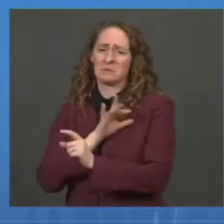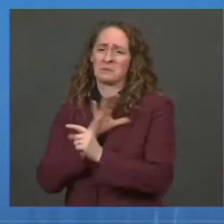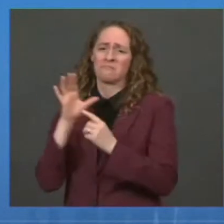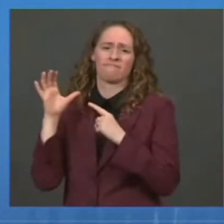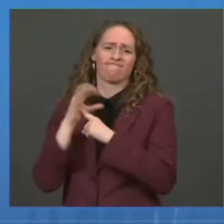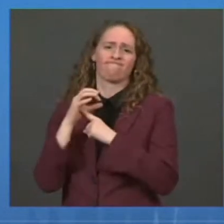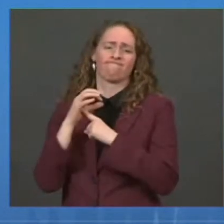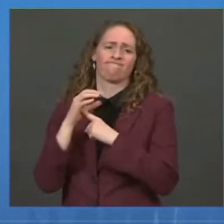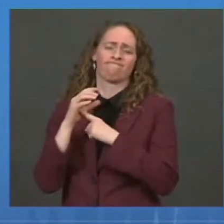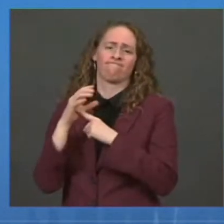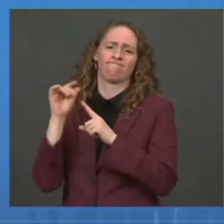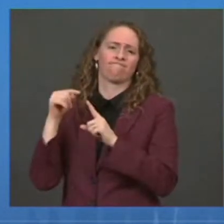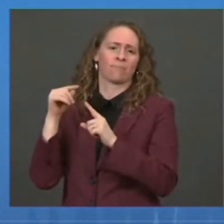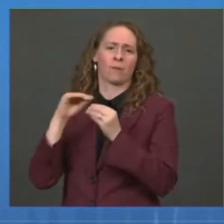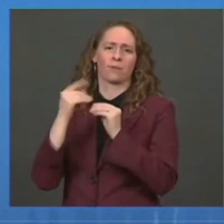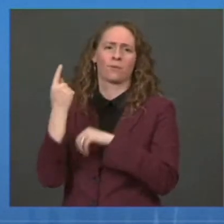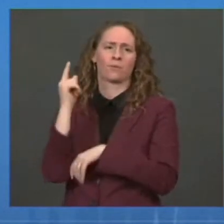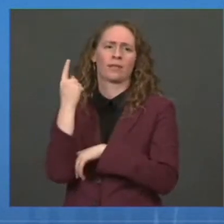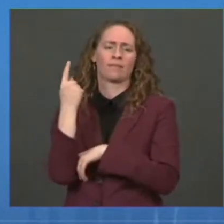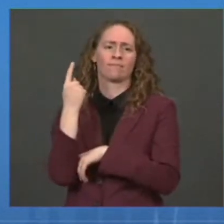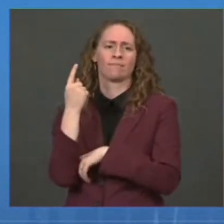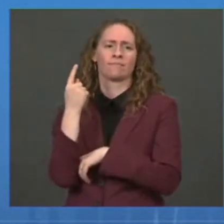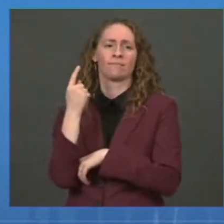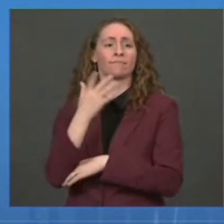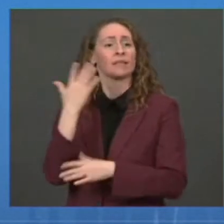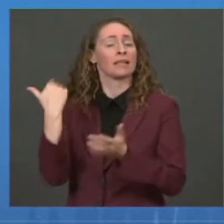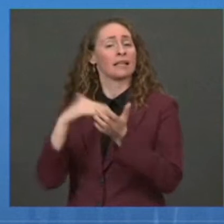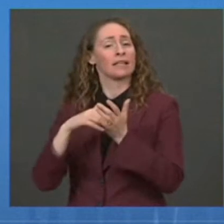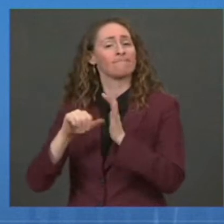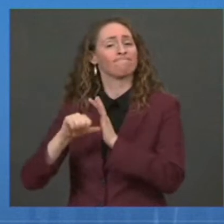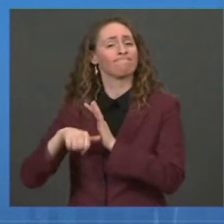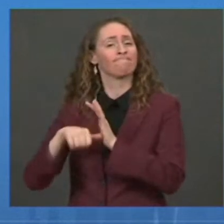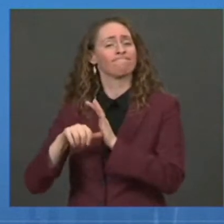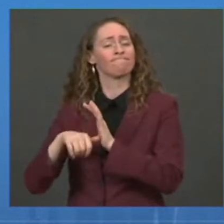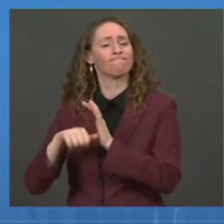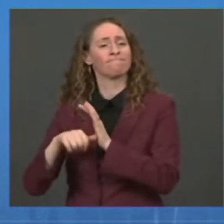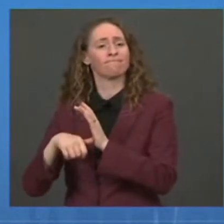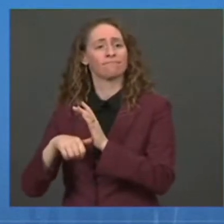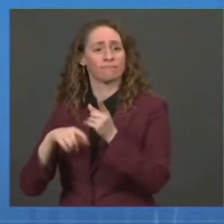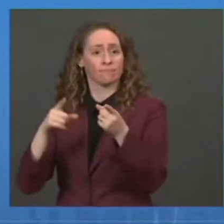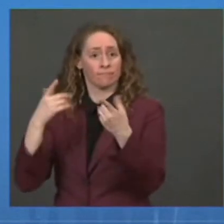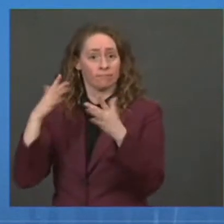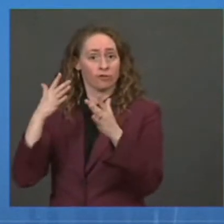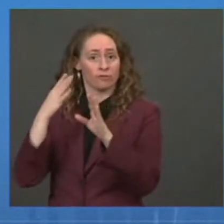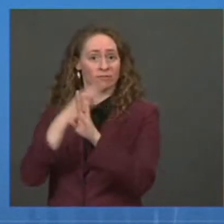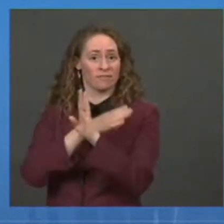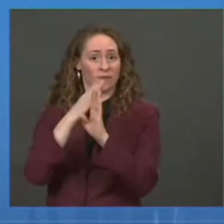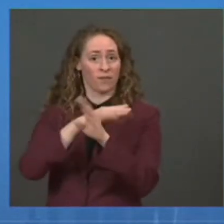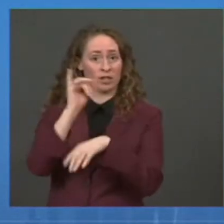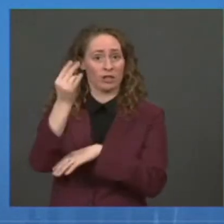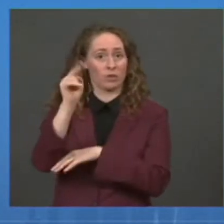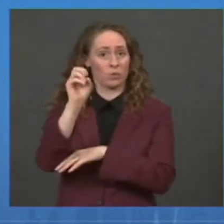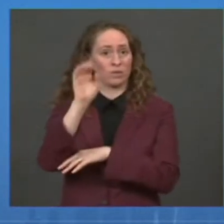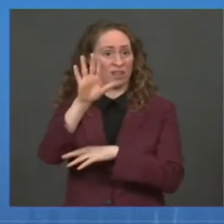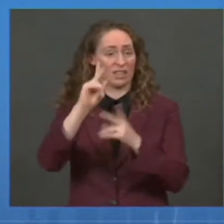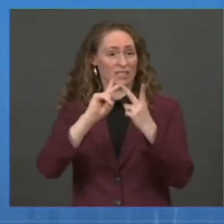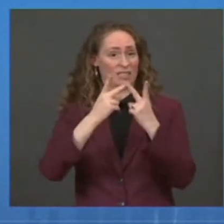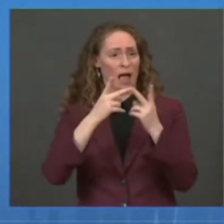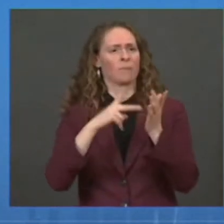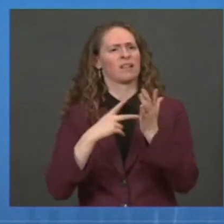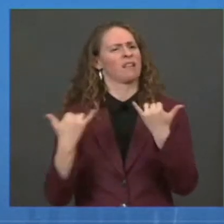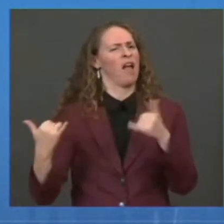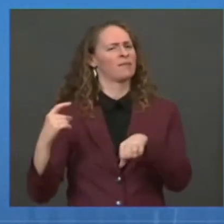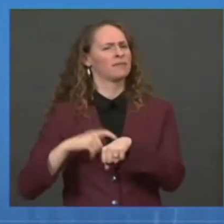vaccinated before June, it's time for you to go get your booster. If you're unvaccinated, go get your first shot